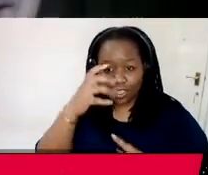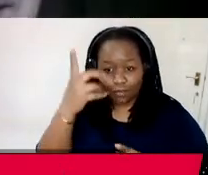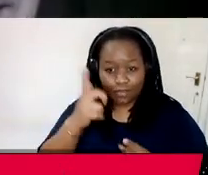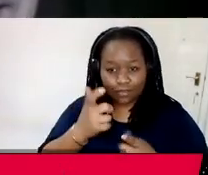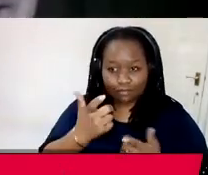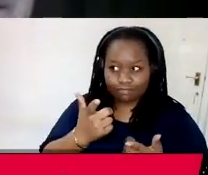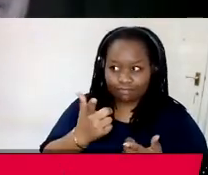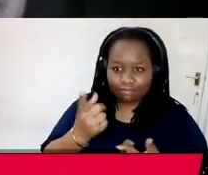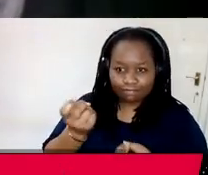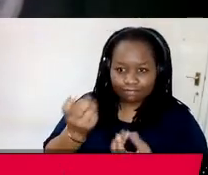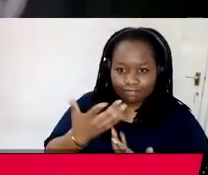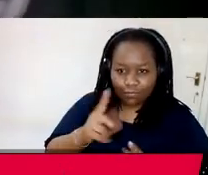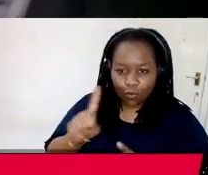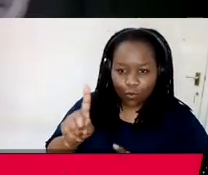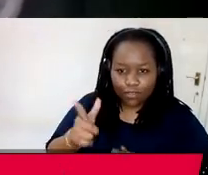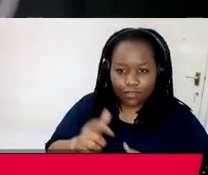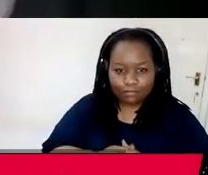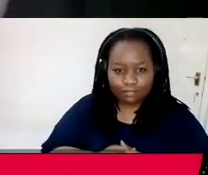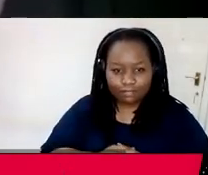us.